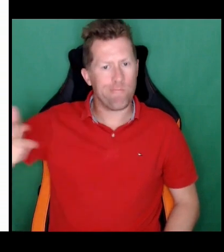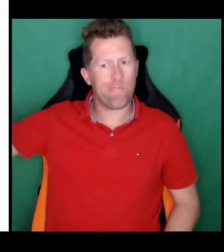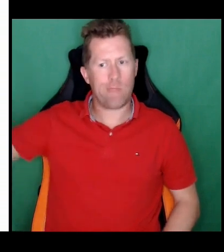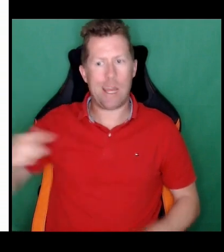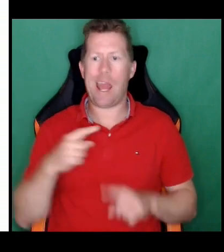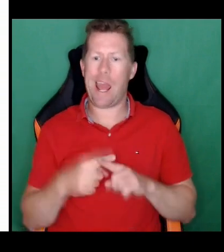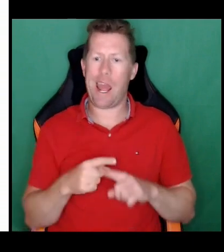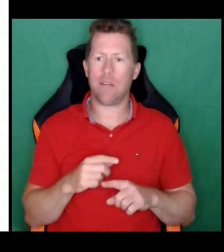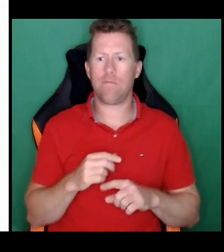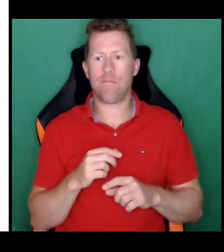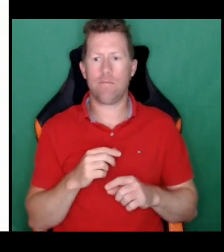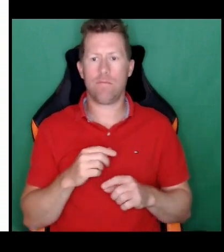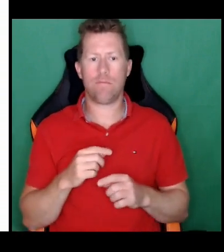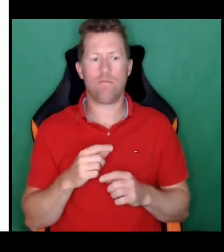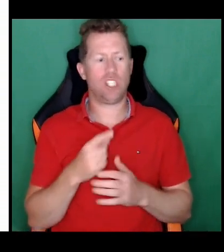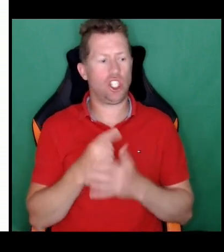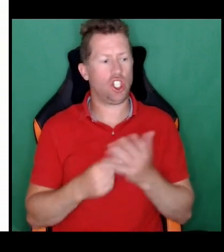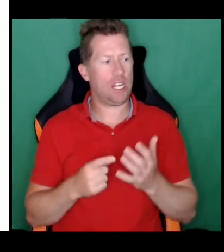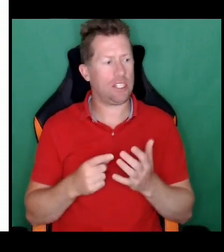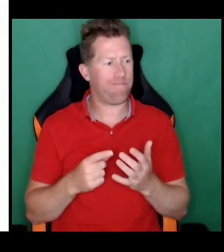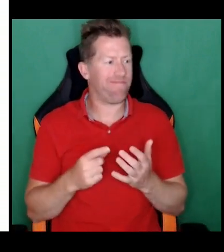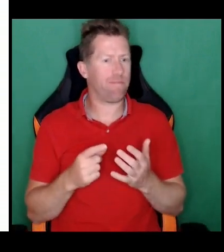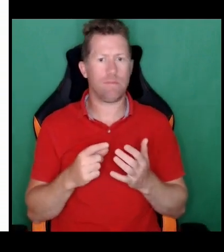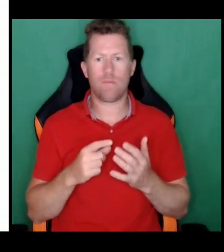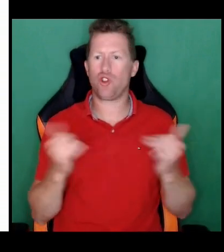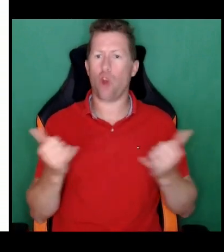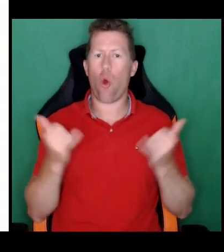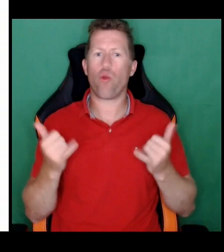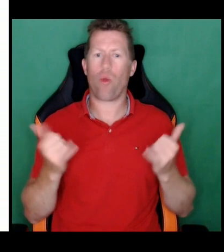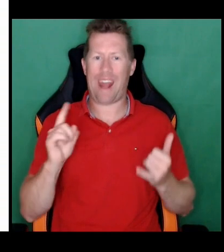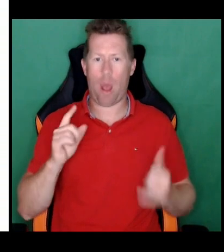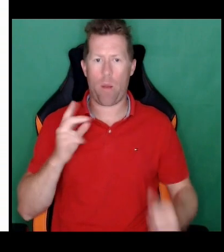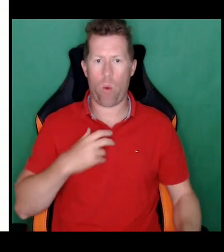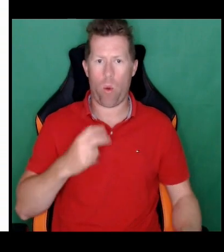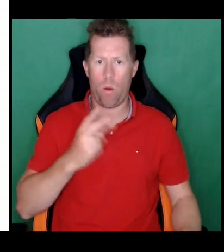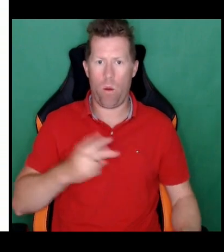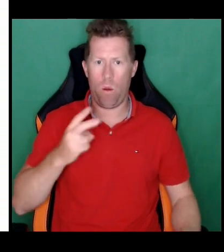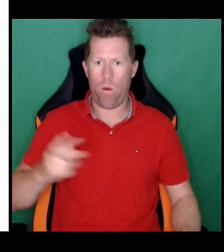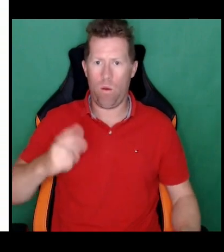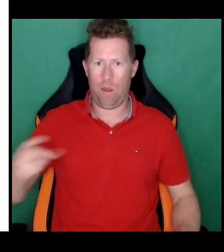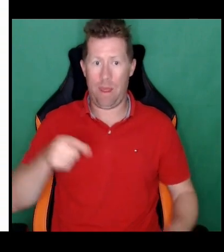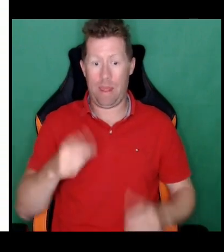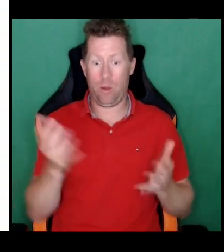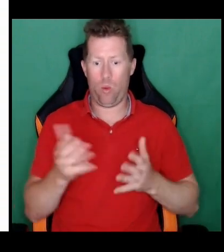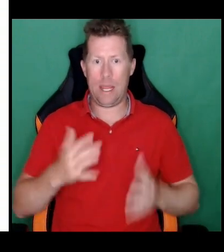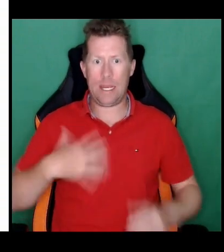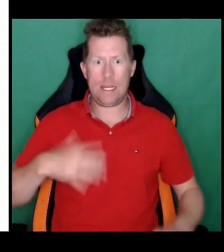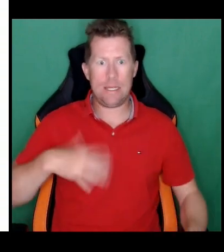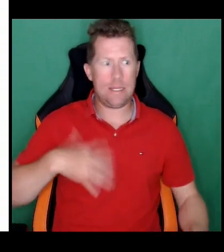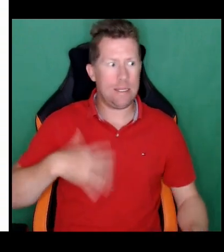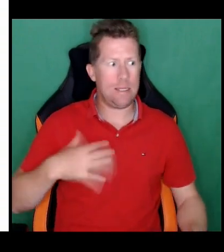no longer just a shared social thing to do. So now we see the influence of motivation and need